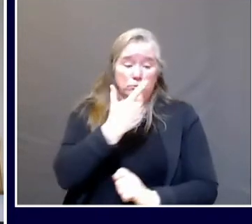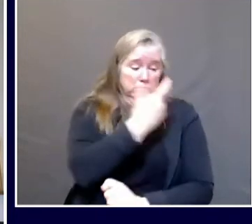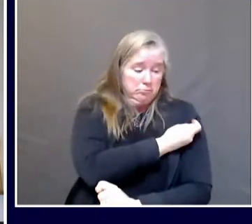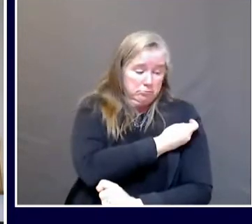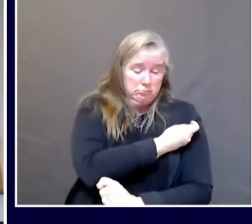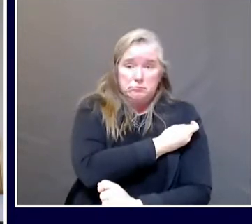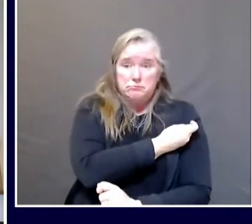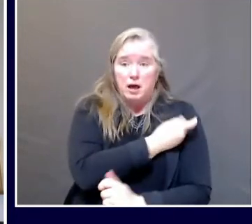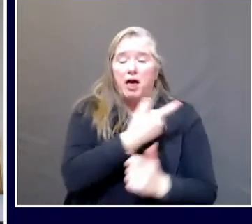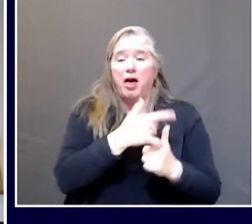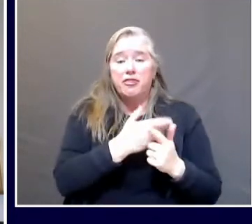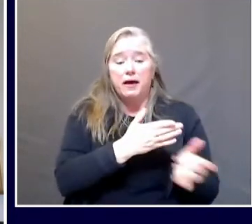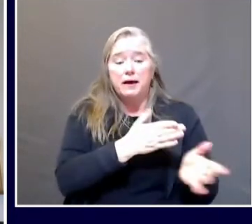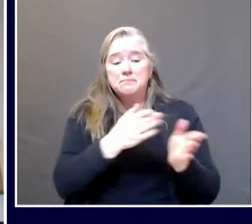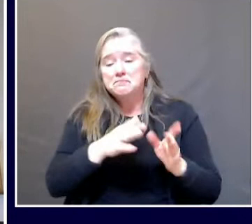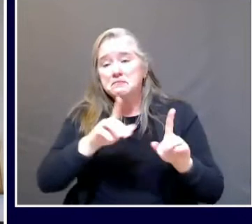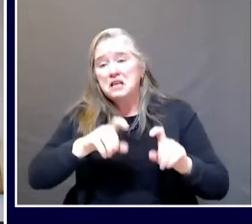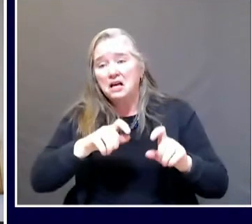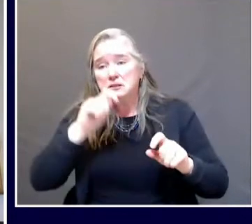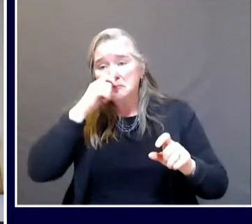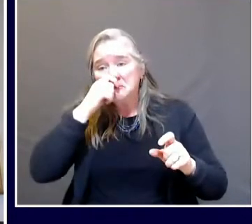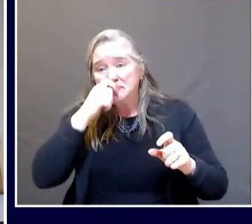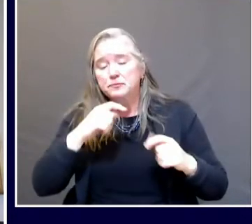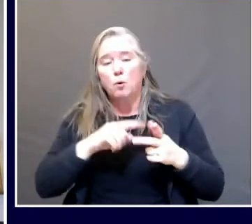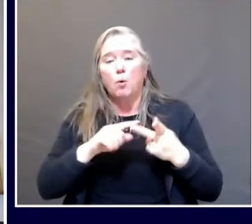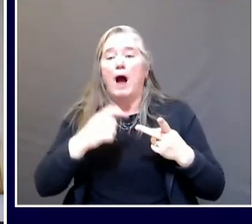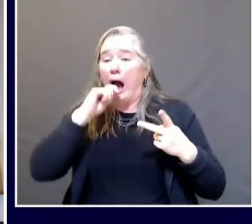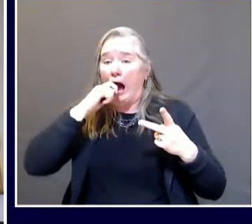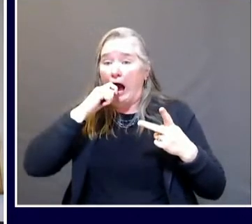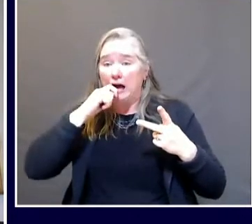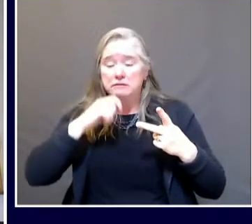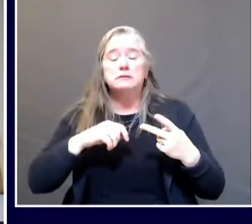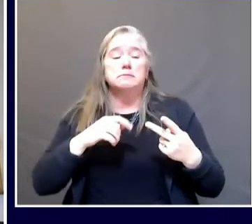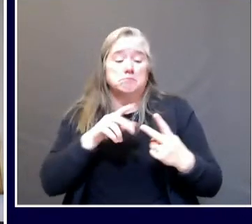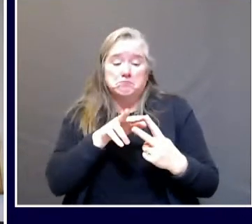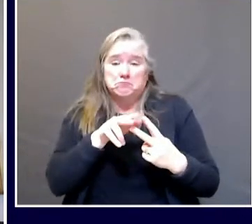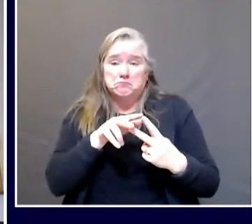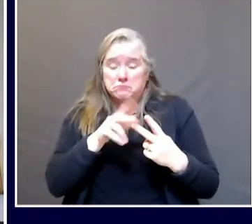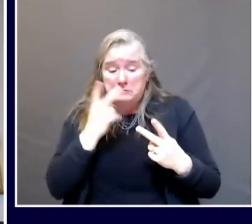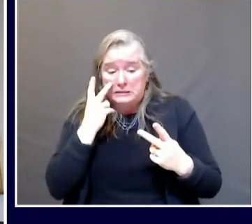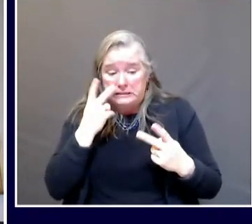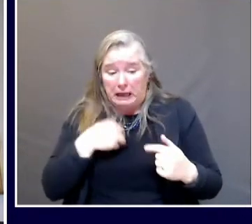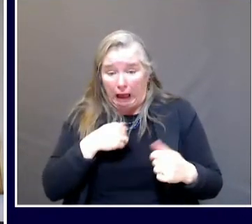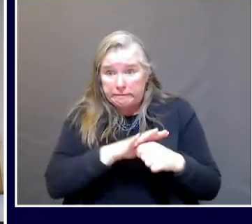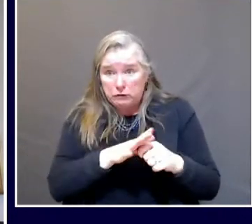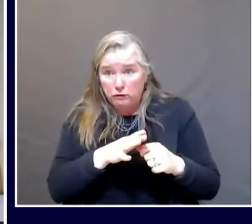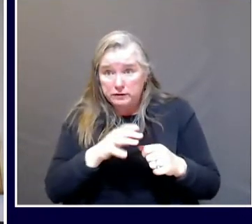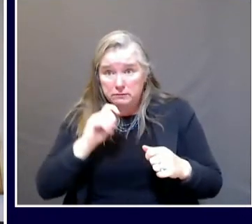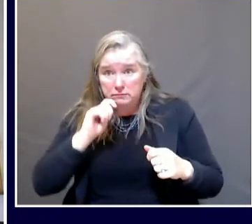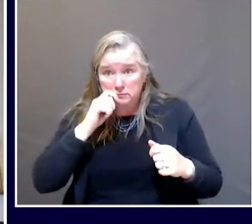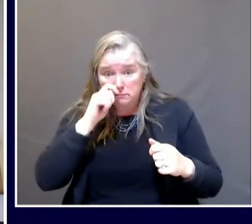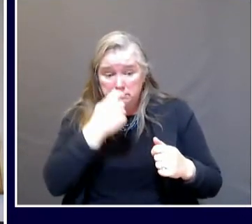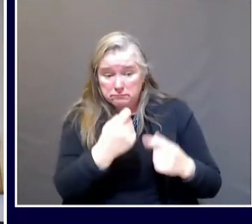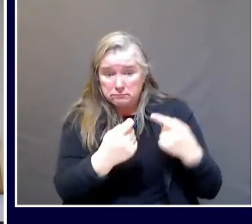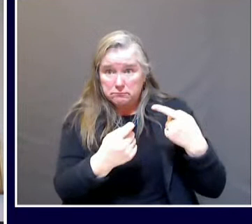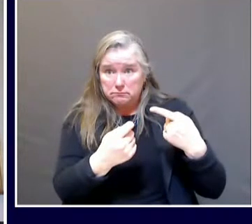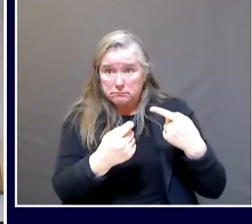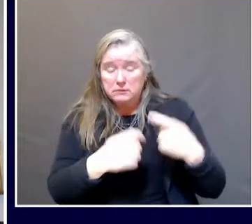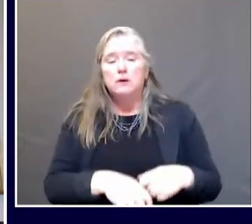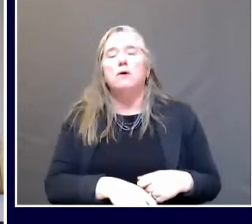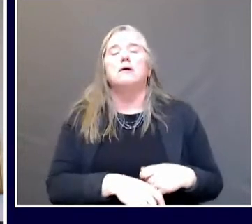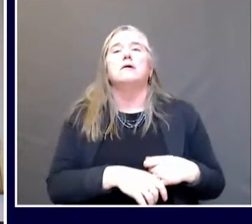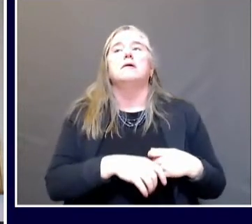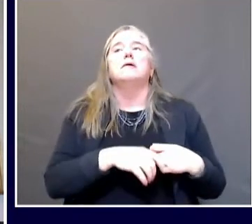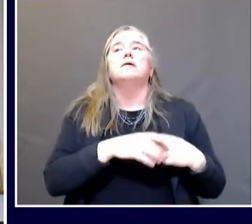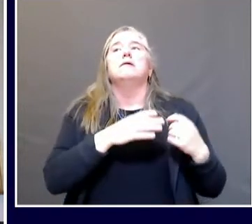is any virus there. What the vaccine does is prevents you, we know, from getting serious COVID-19 illness. What